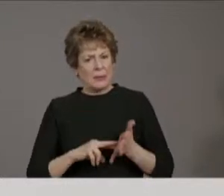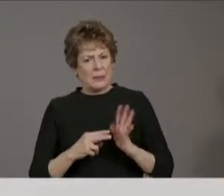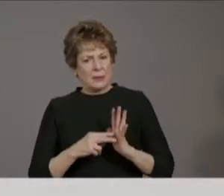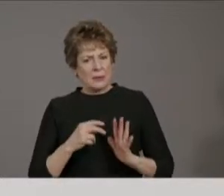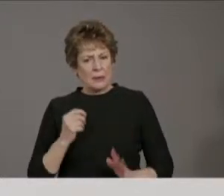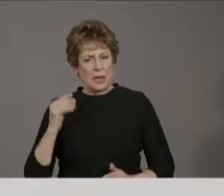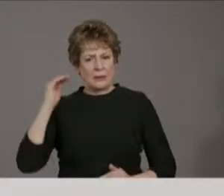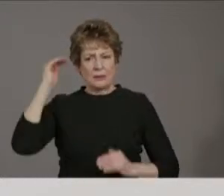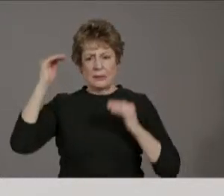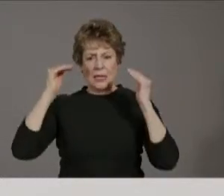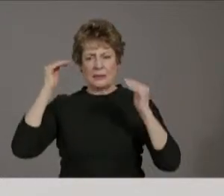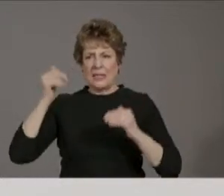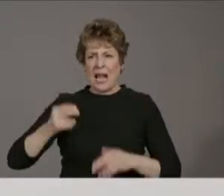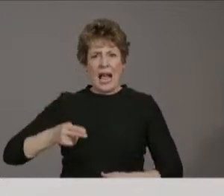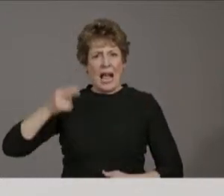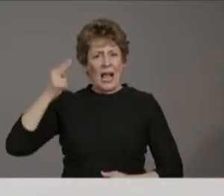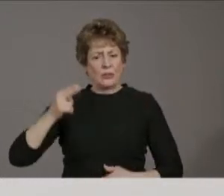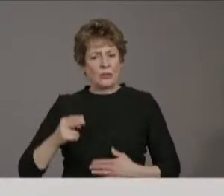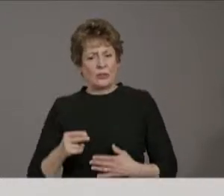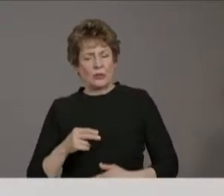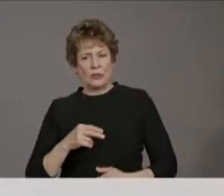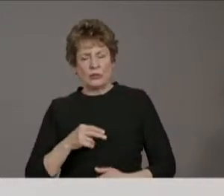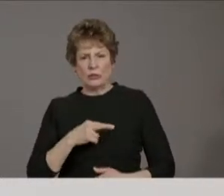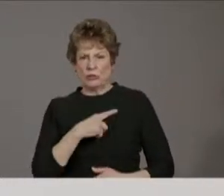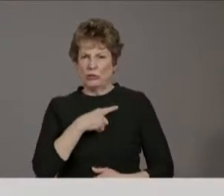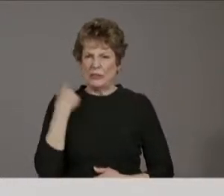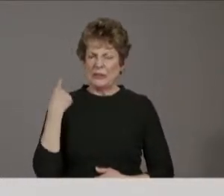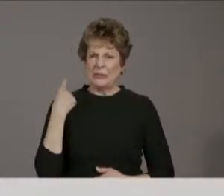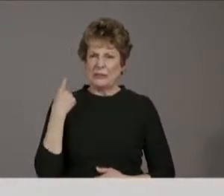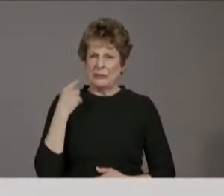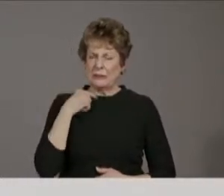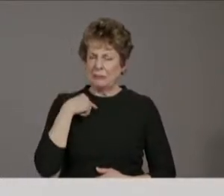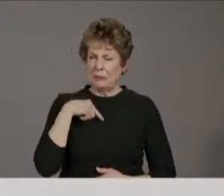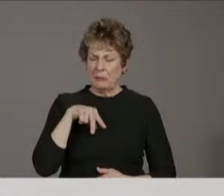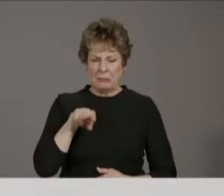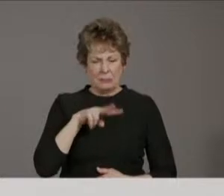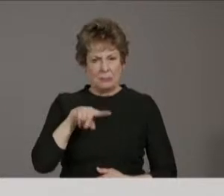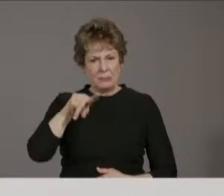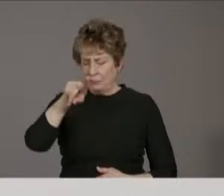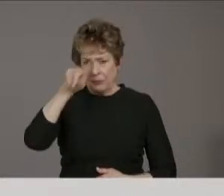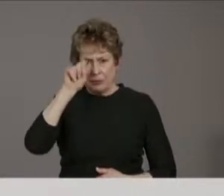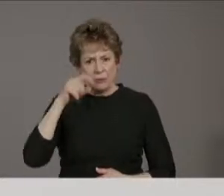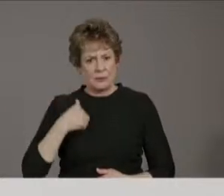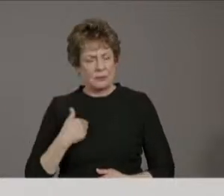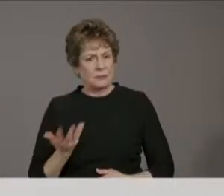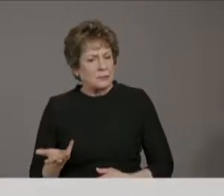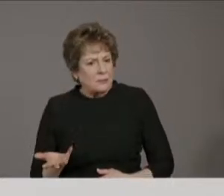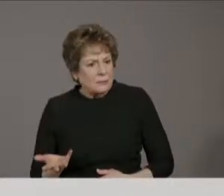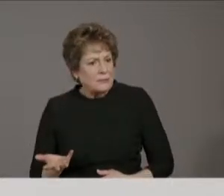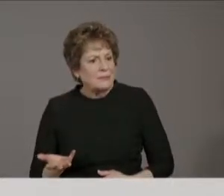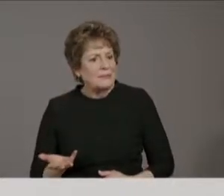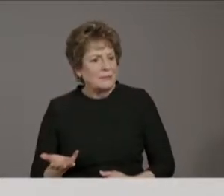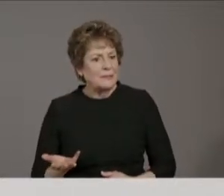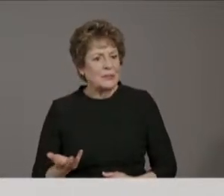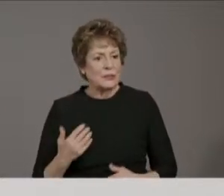do you justify that? So the recommendations that VAPAC made are based on